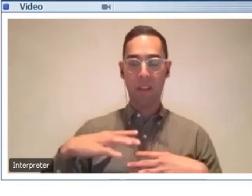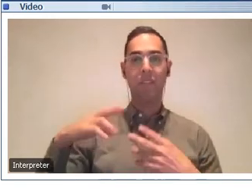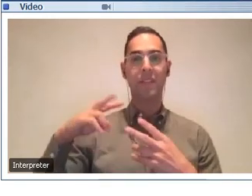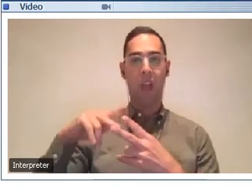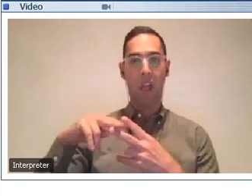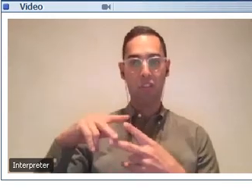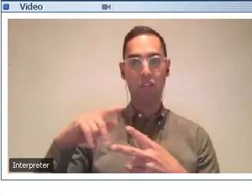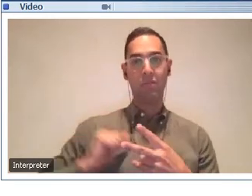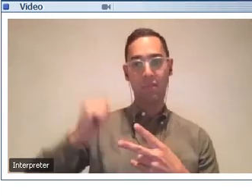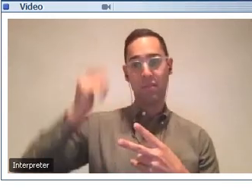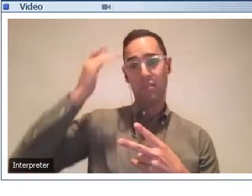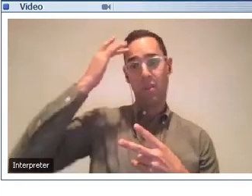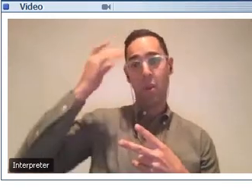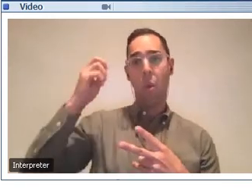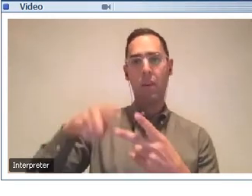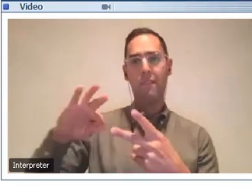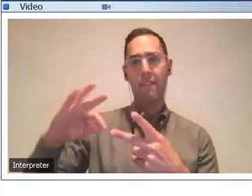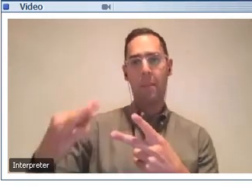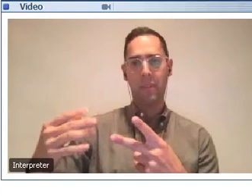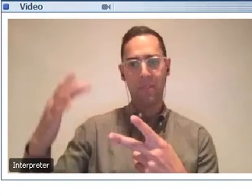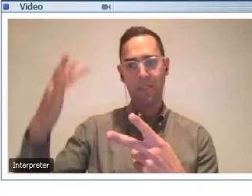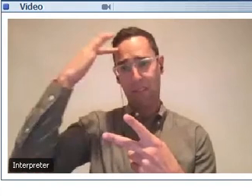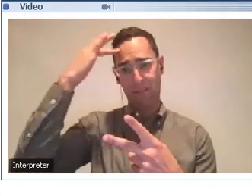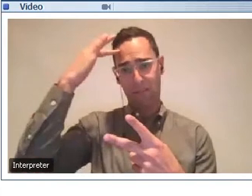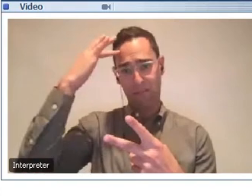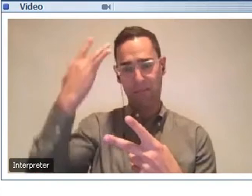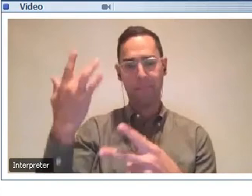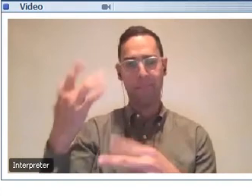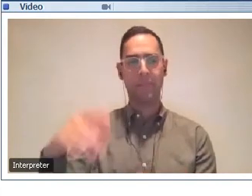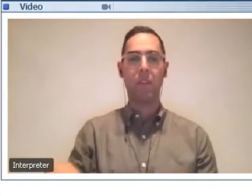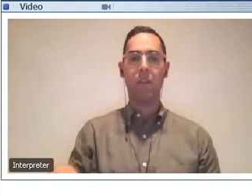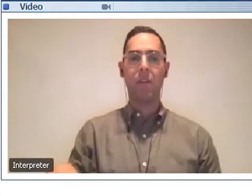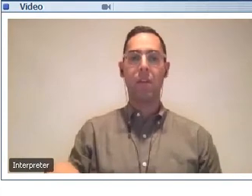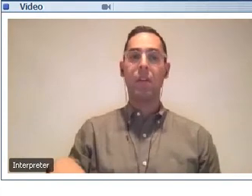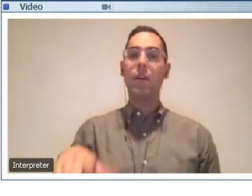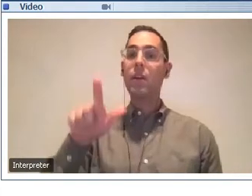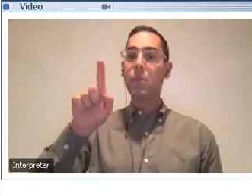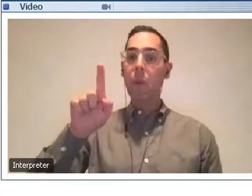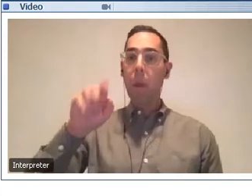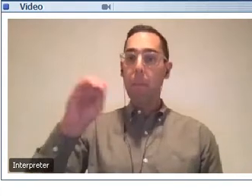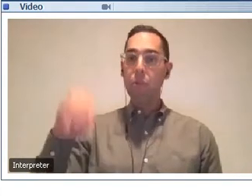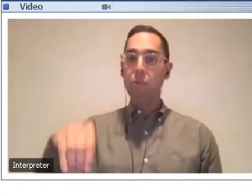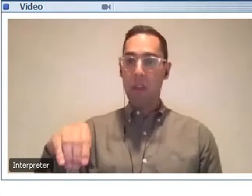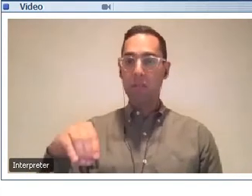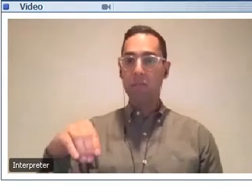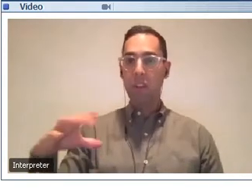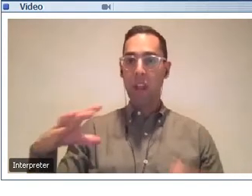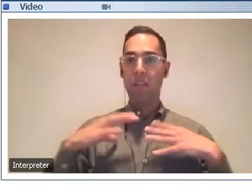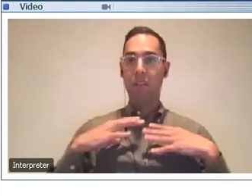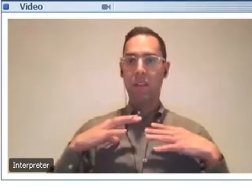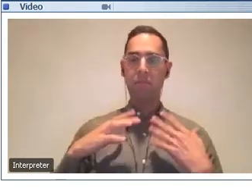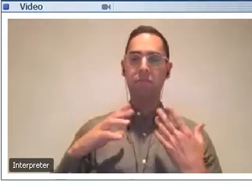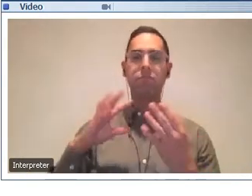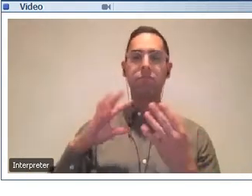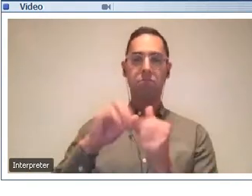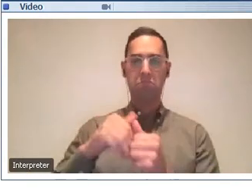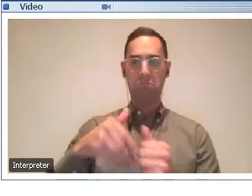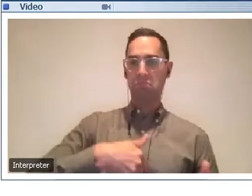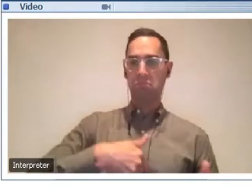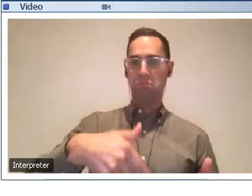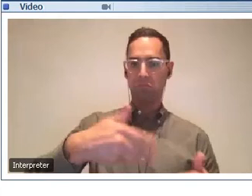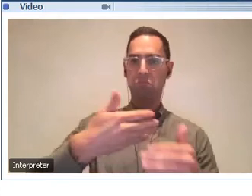21% of leave was related to having a new child, and 6% was for other reasons. All of this